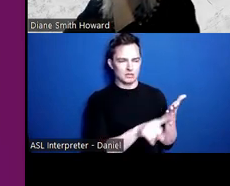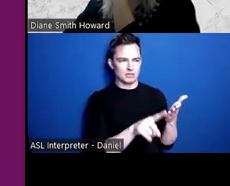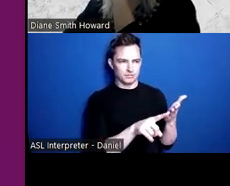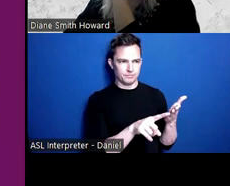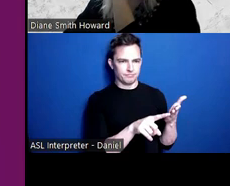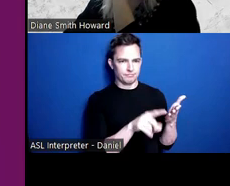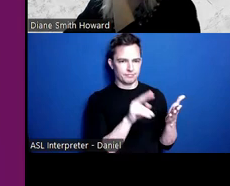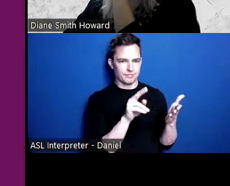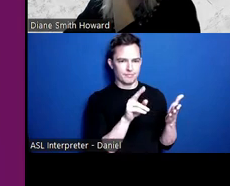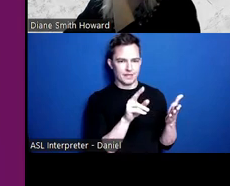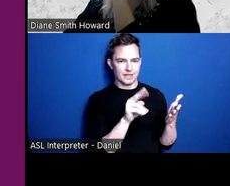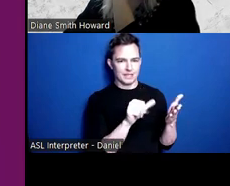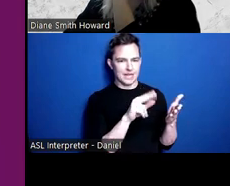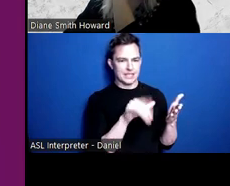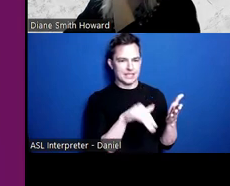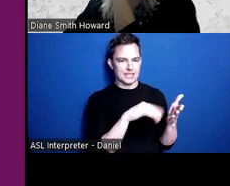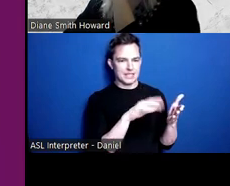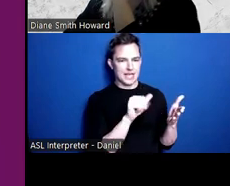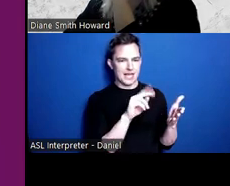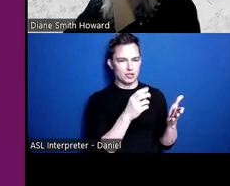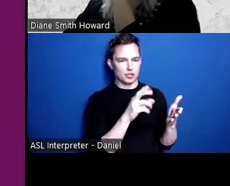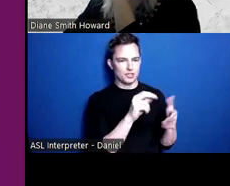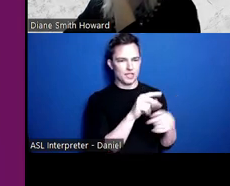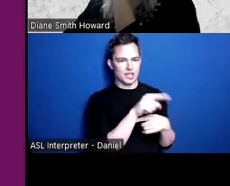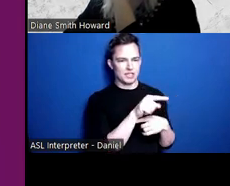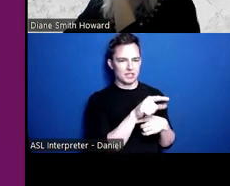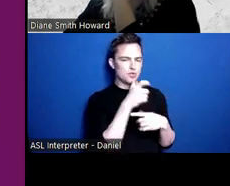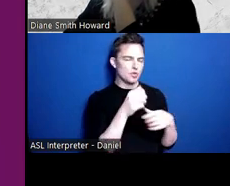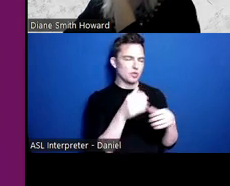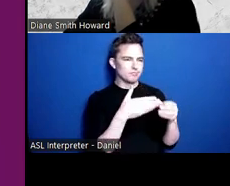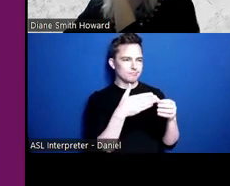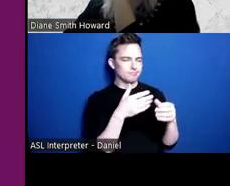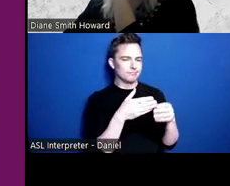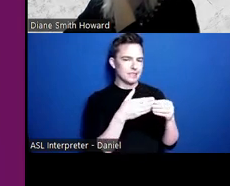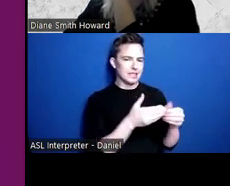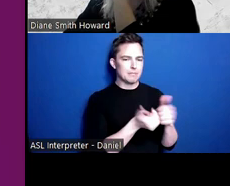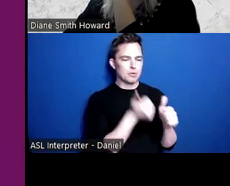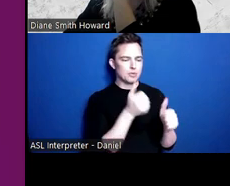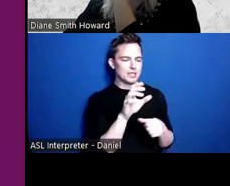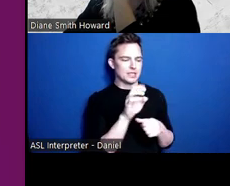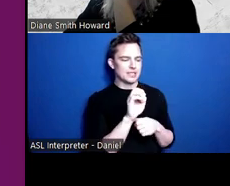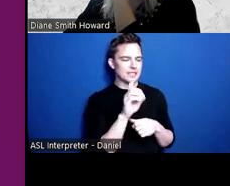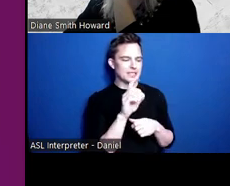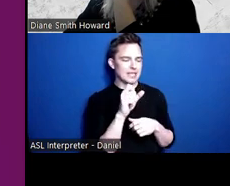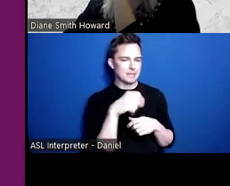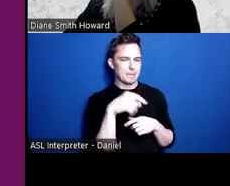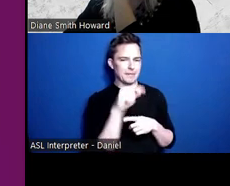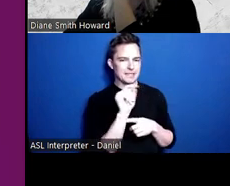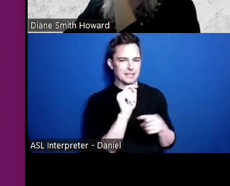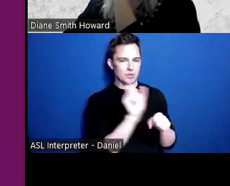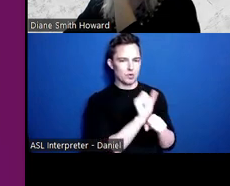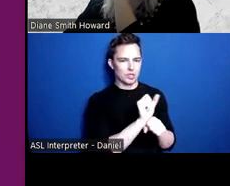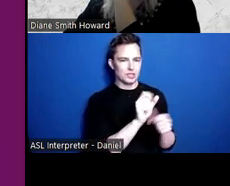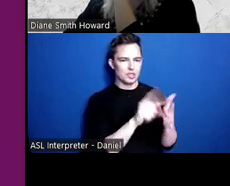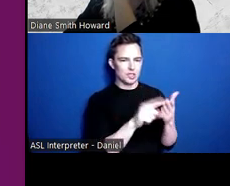who mainly, Nancy Anderson, our office, who spearheaded most of the EPSDT work, to see what's up